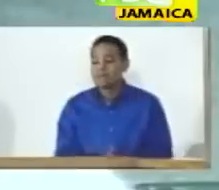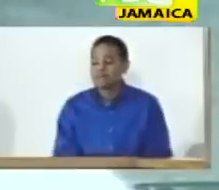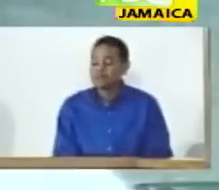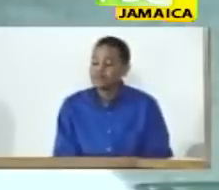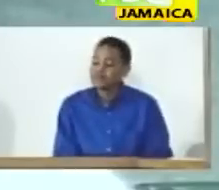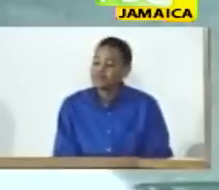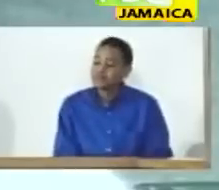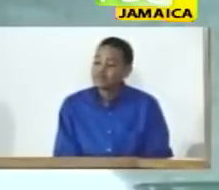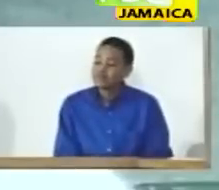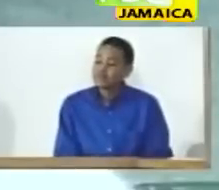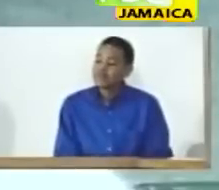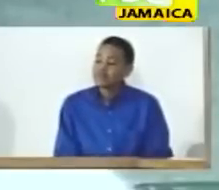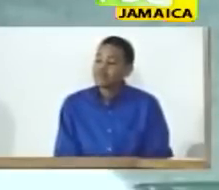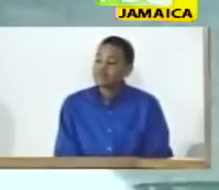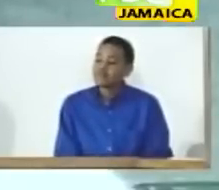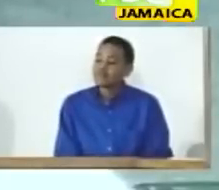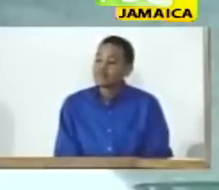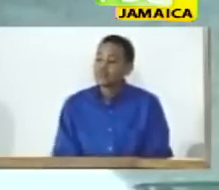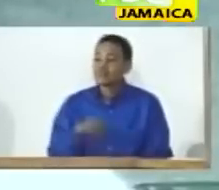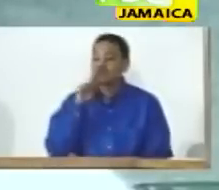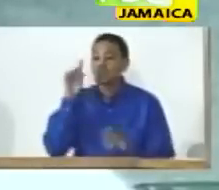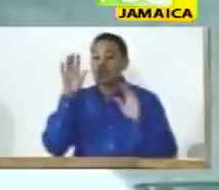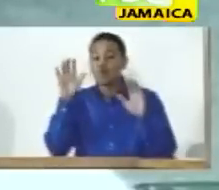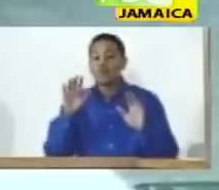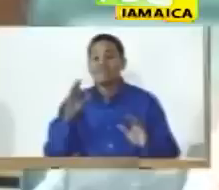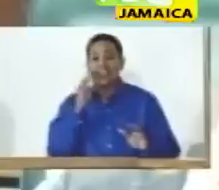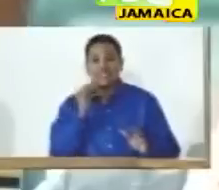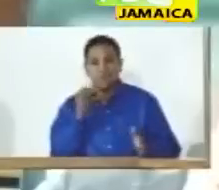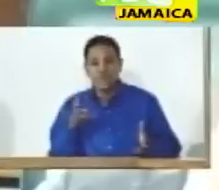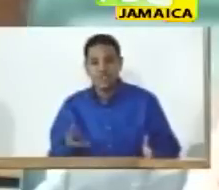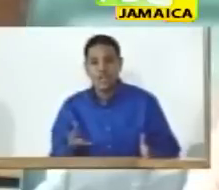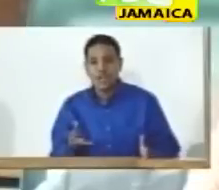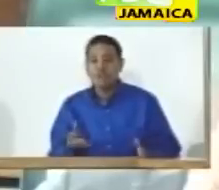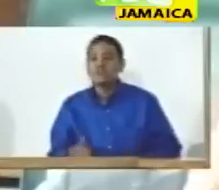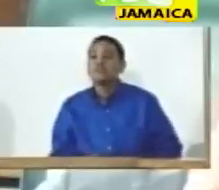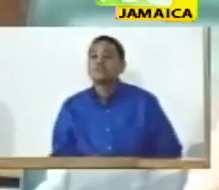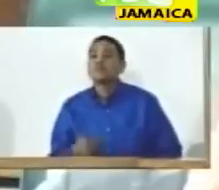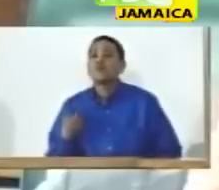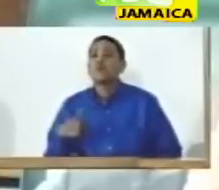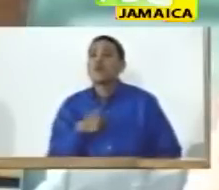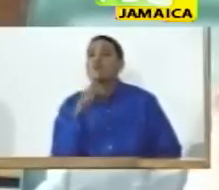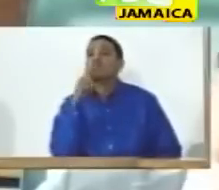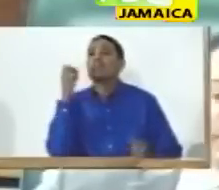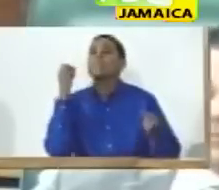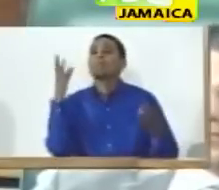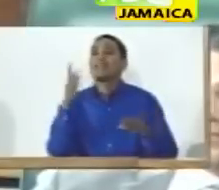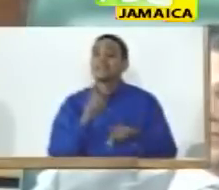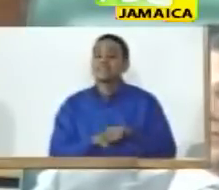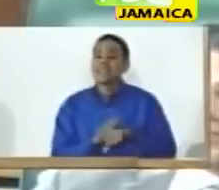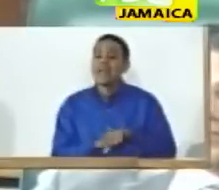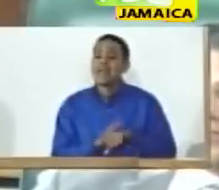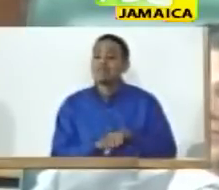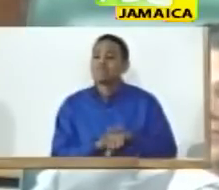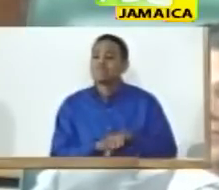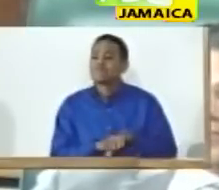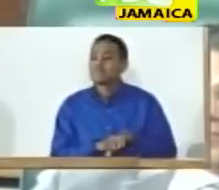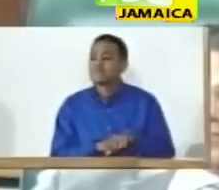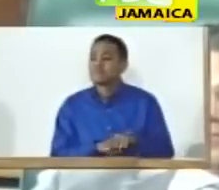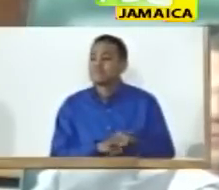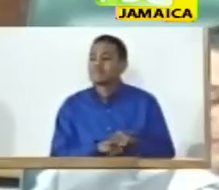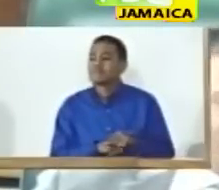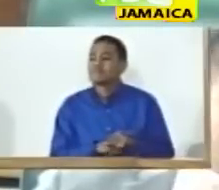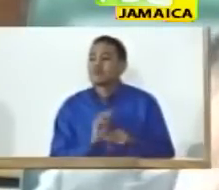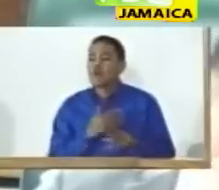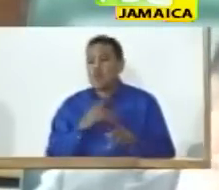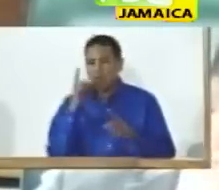It has been a wonderful experience. We are many times at divergence in our